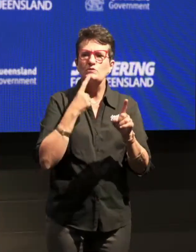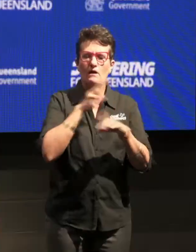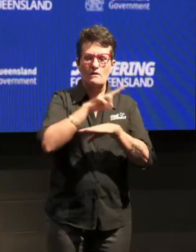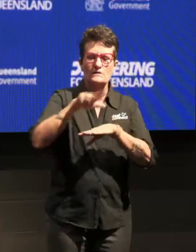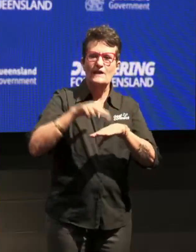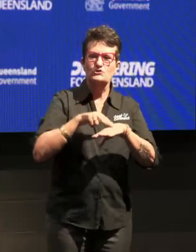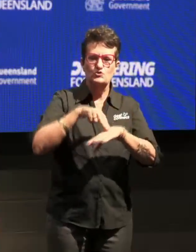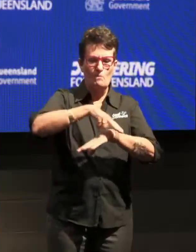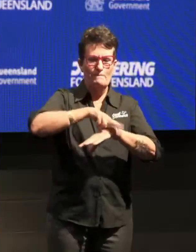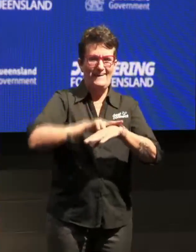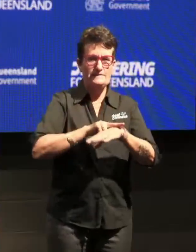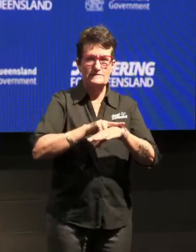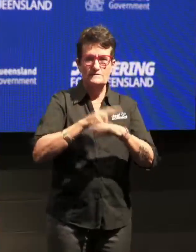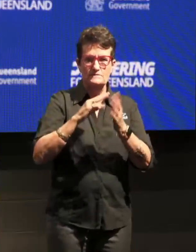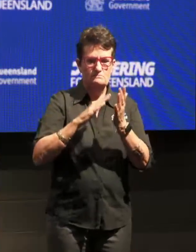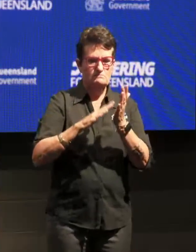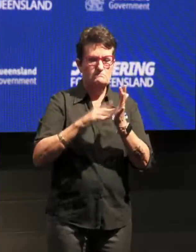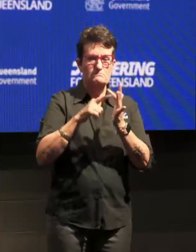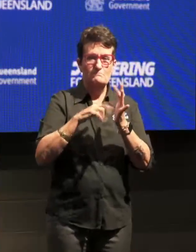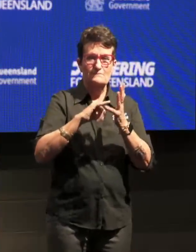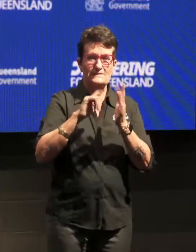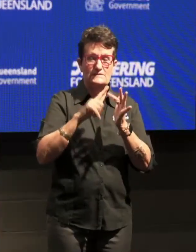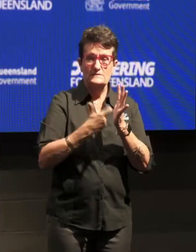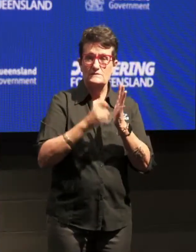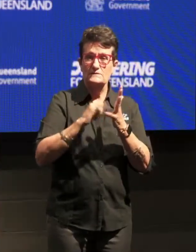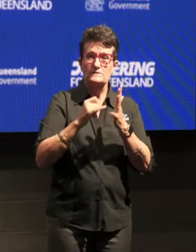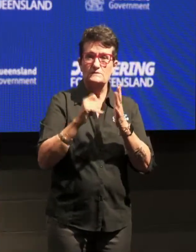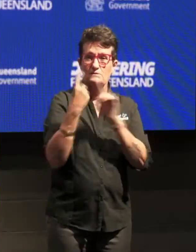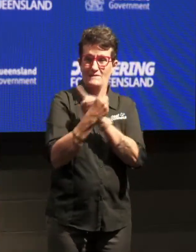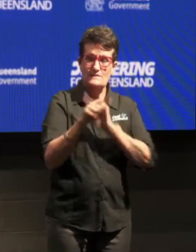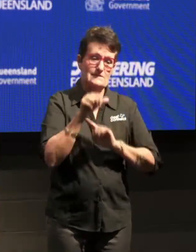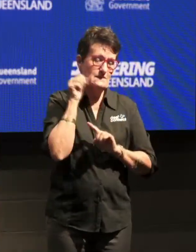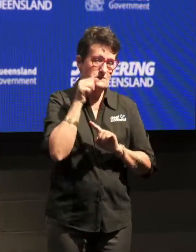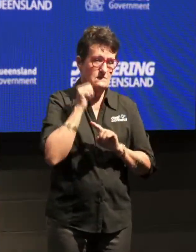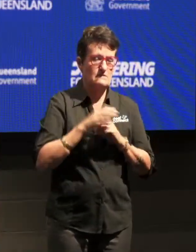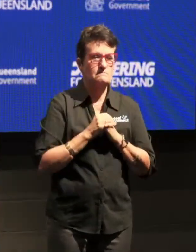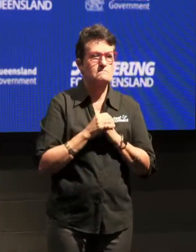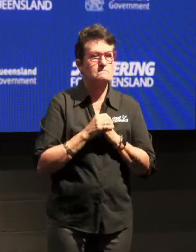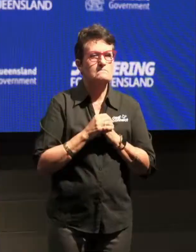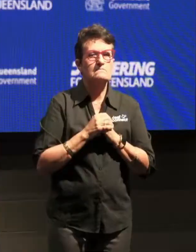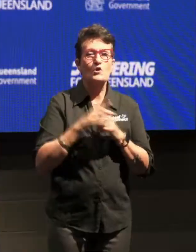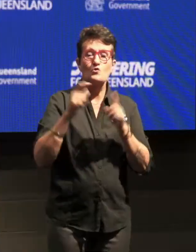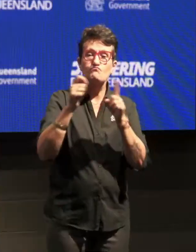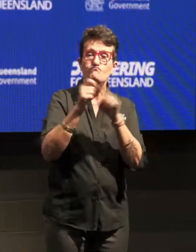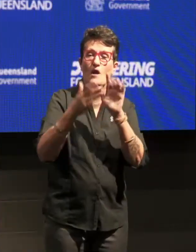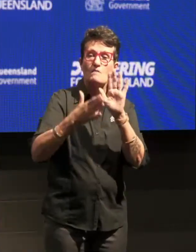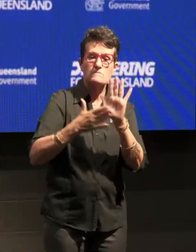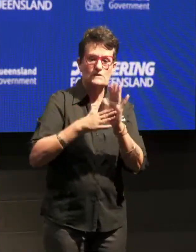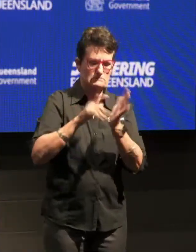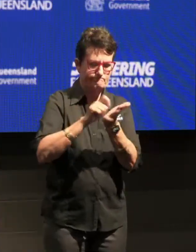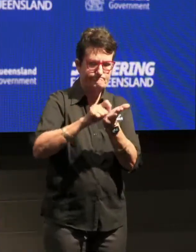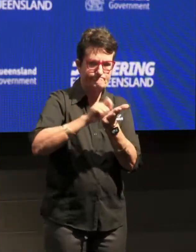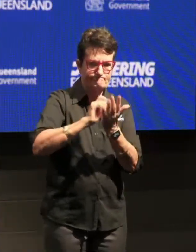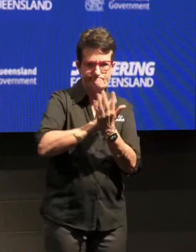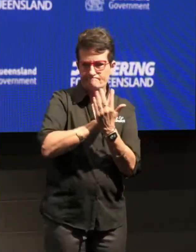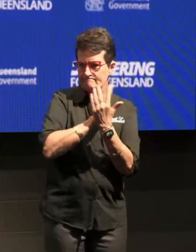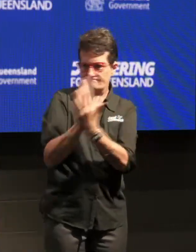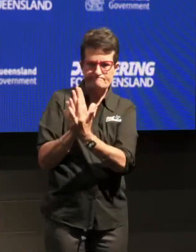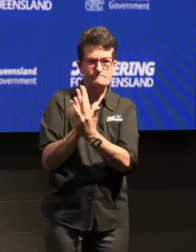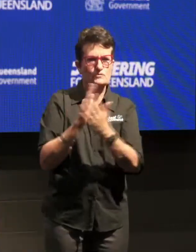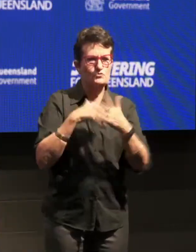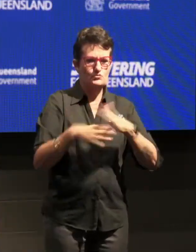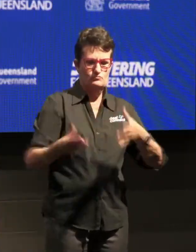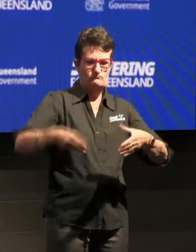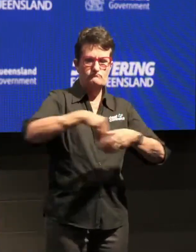meeting yesterday, a part of those minutes, it says Anthony Albanese has written to state and territory leaders to join the Royal Commission.